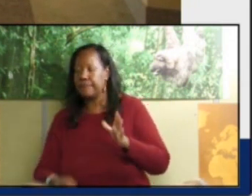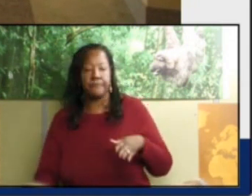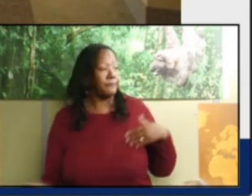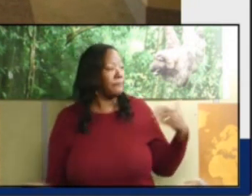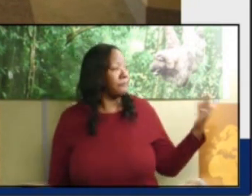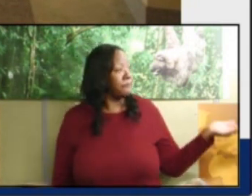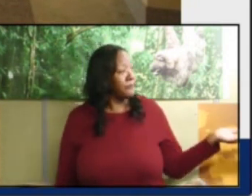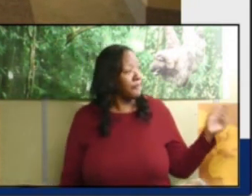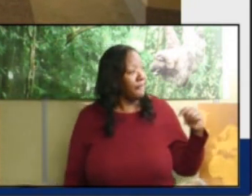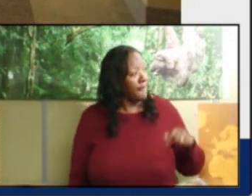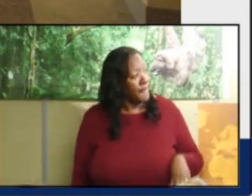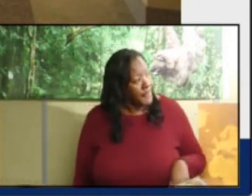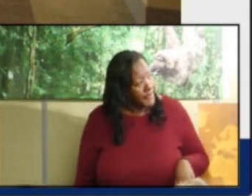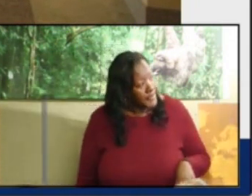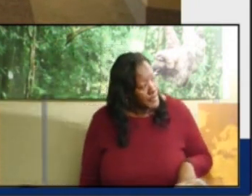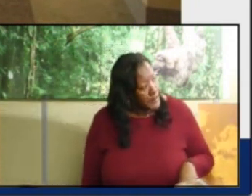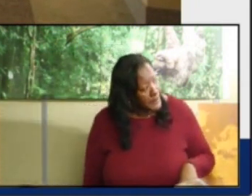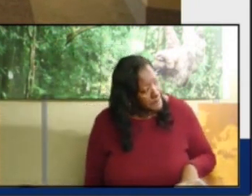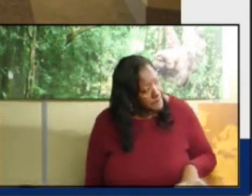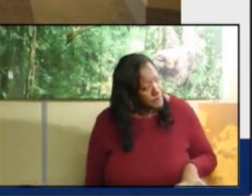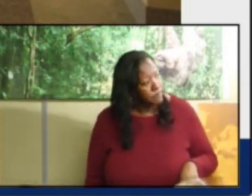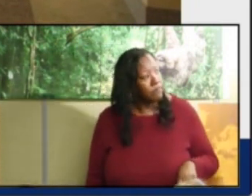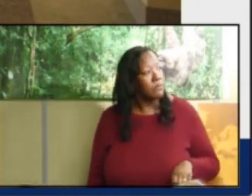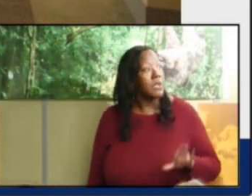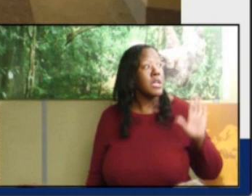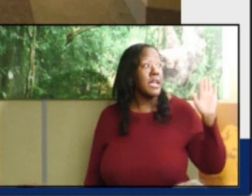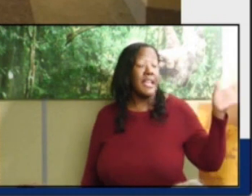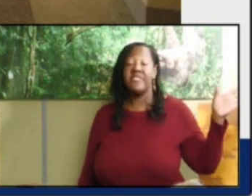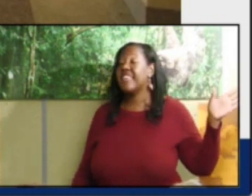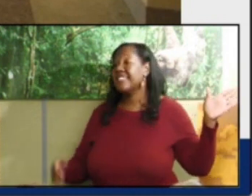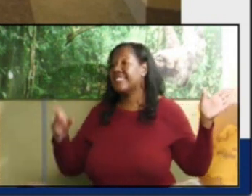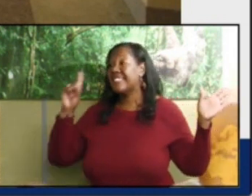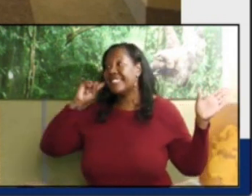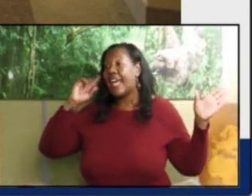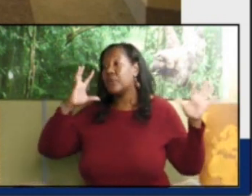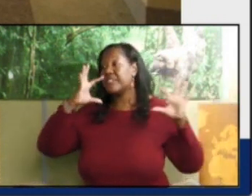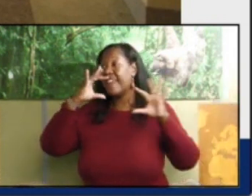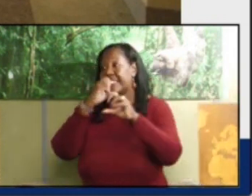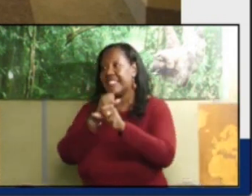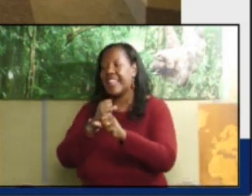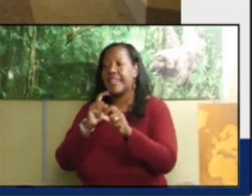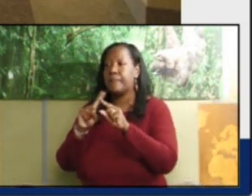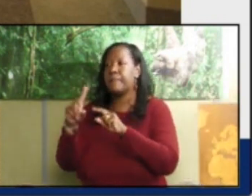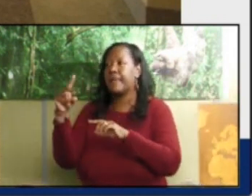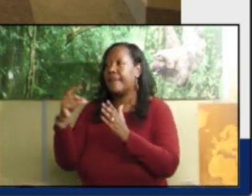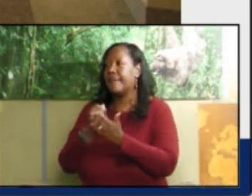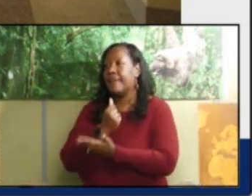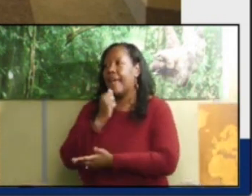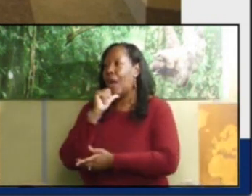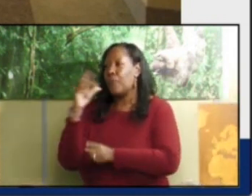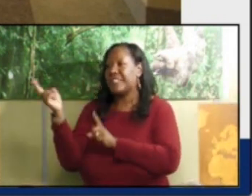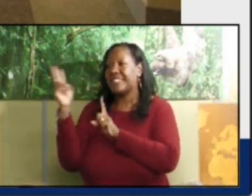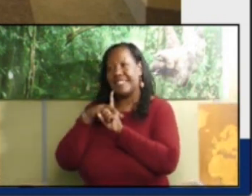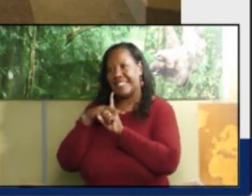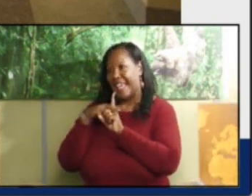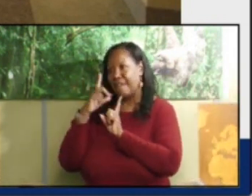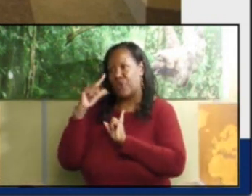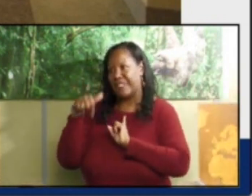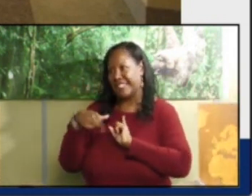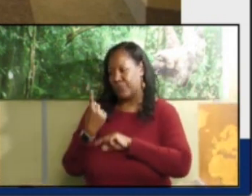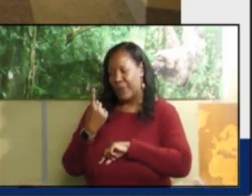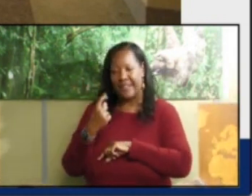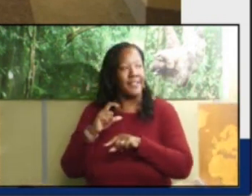Sure. And this exhibition sounds fascinating. Unfortunately, I was not assigned on this one, but so the idea